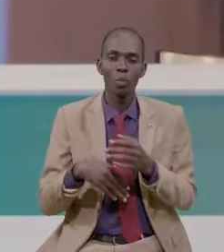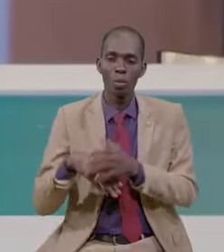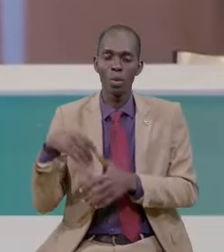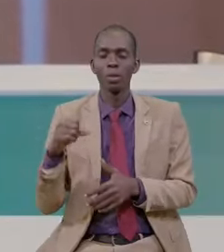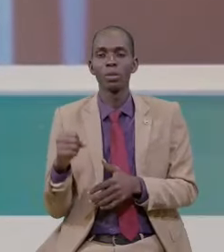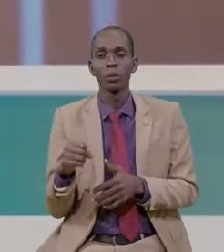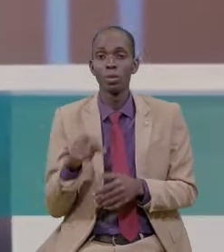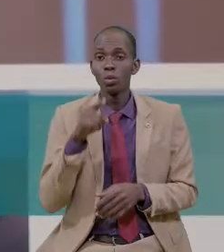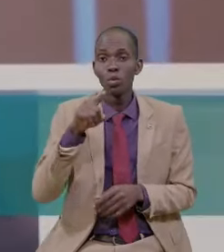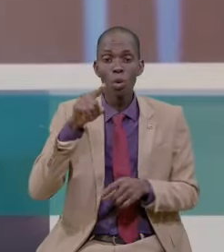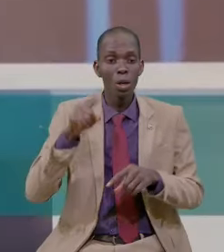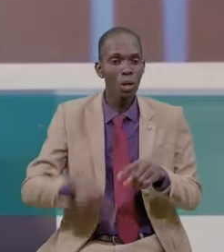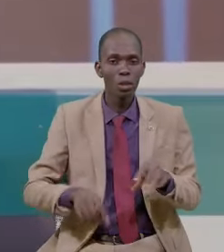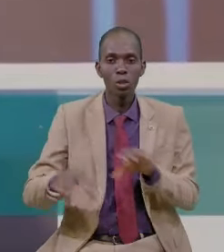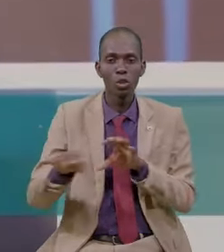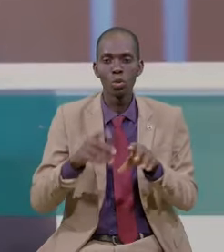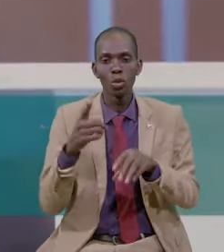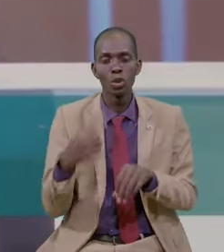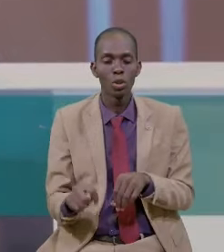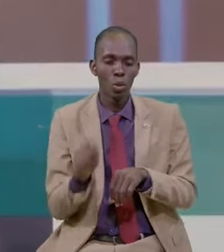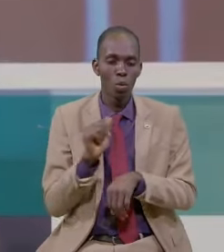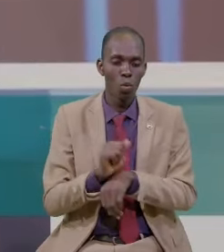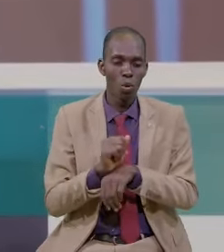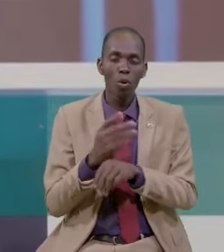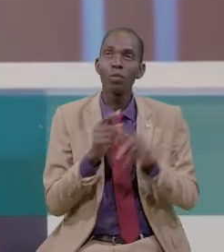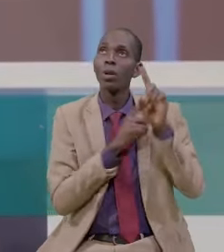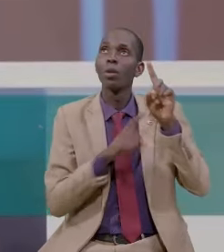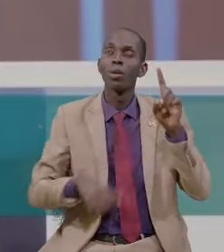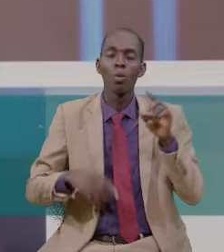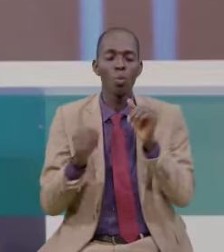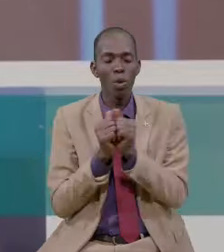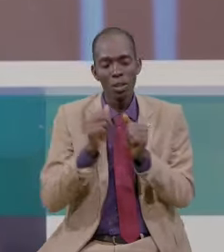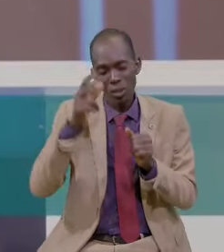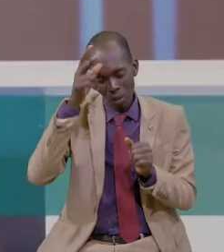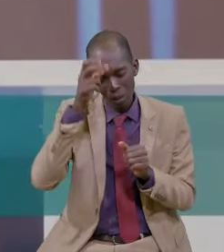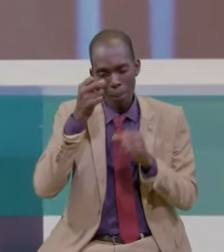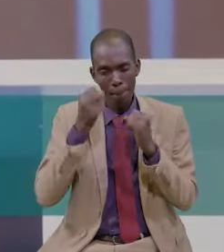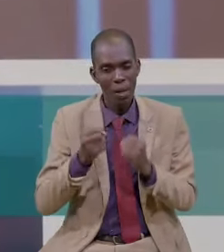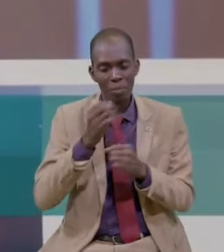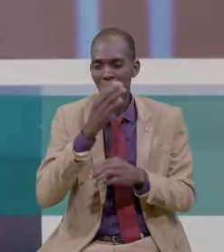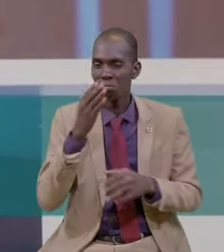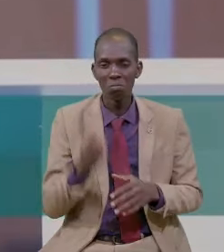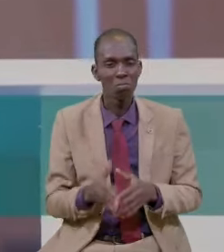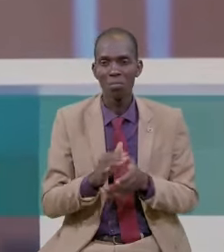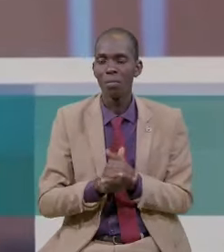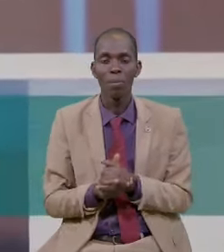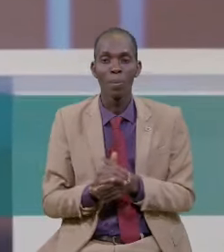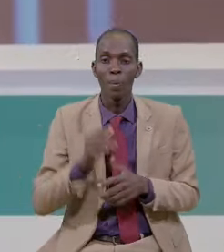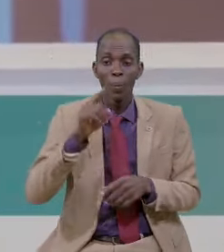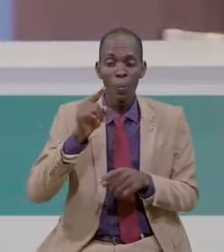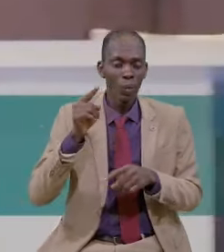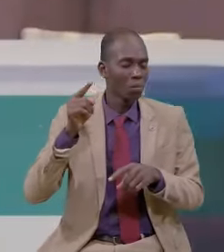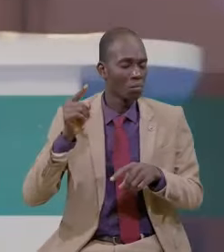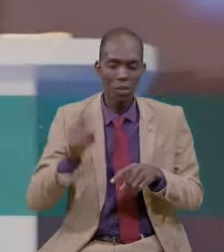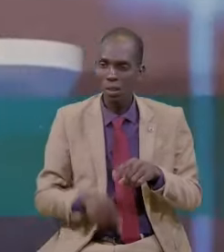the work of the Lord with the power of Satan. You cannot